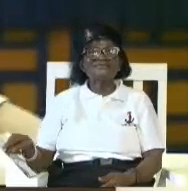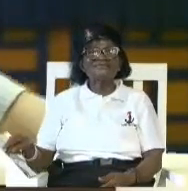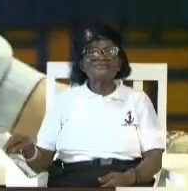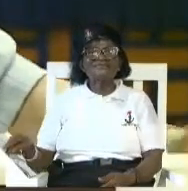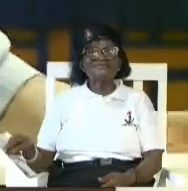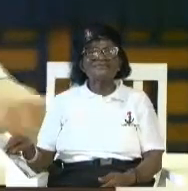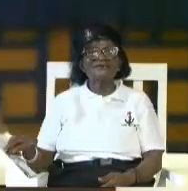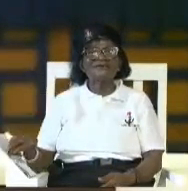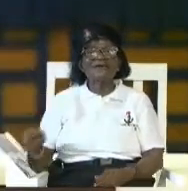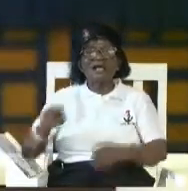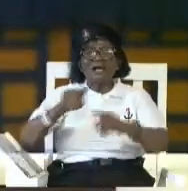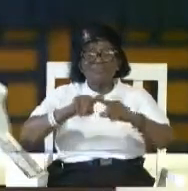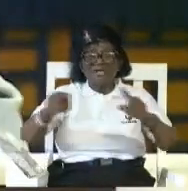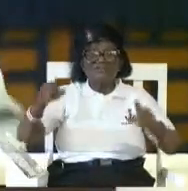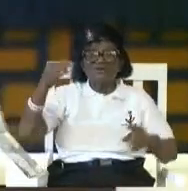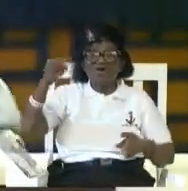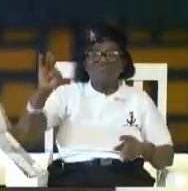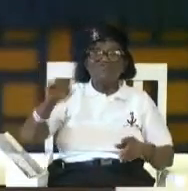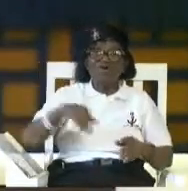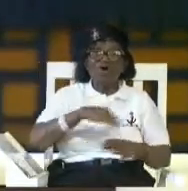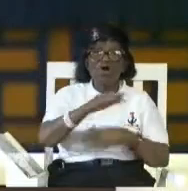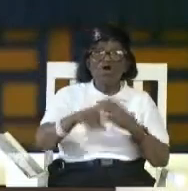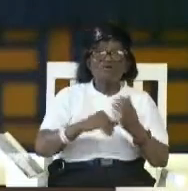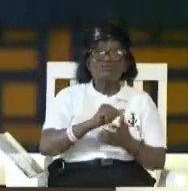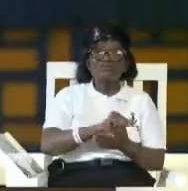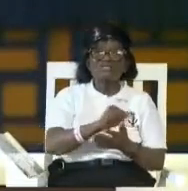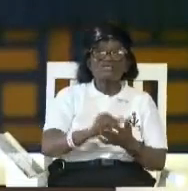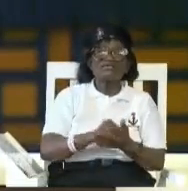But of all these wives,